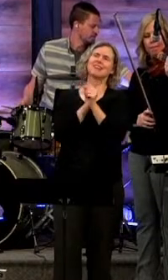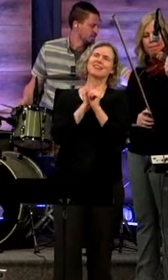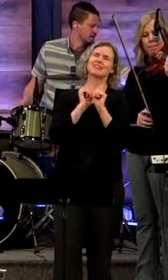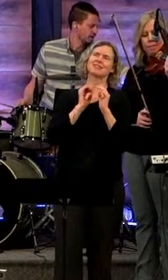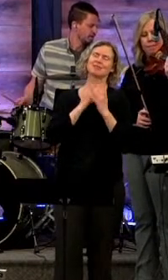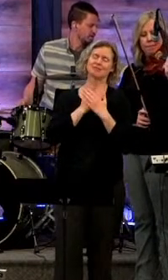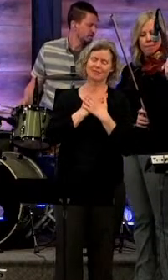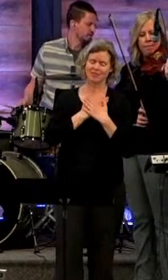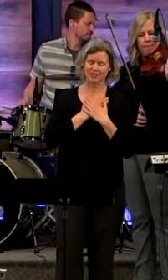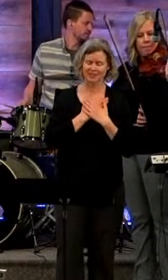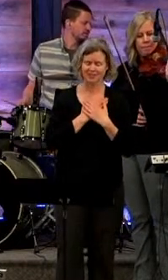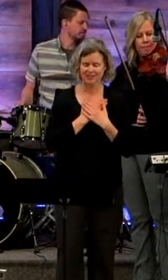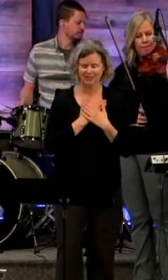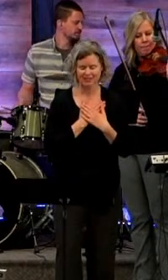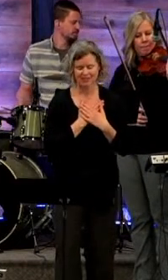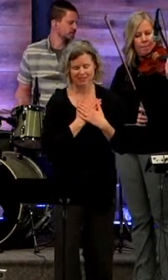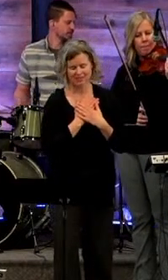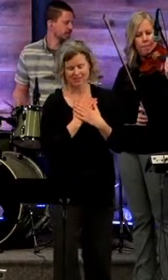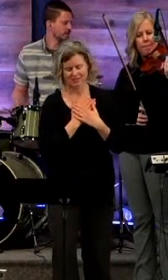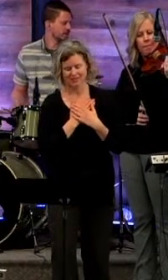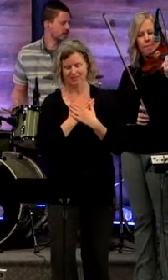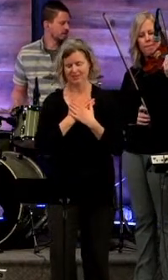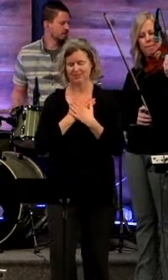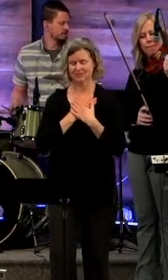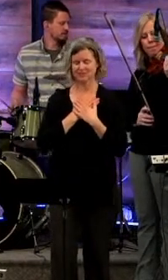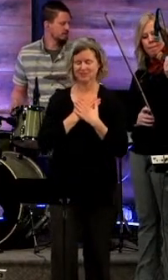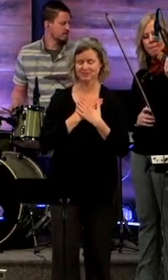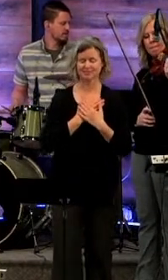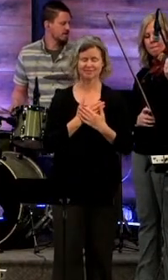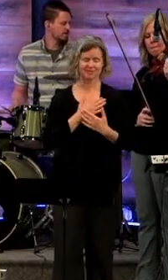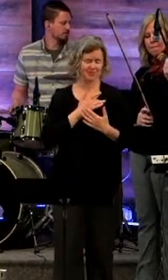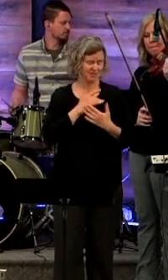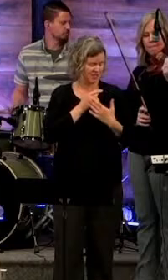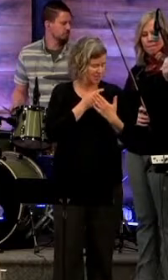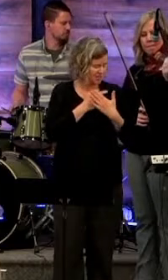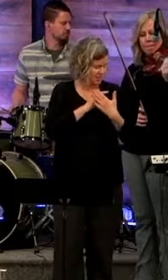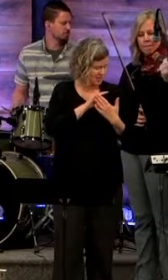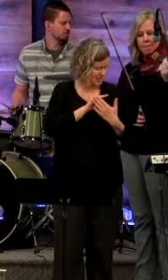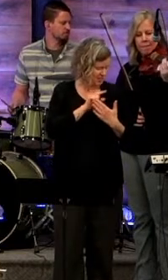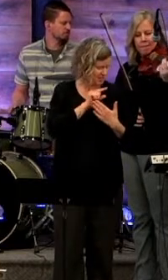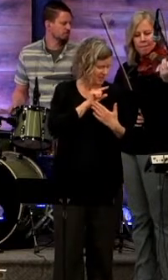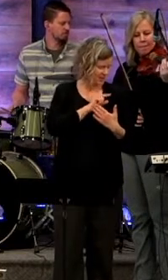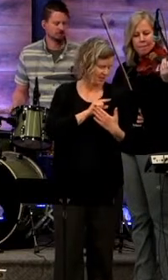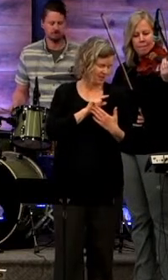life. My guilt and cross lay on your